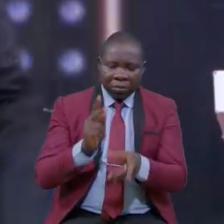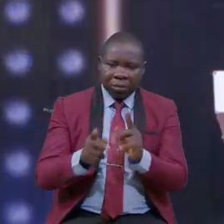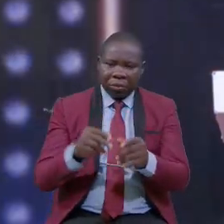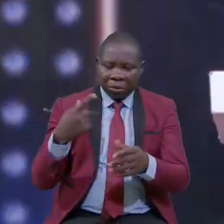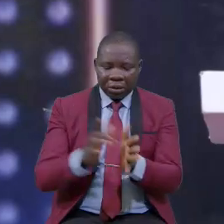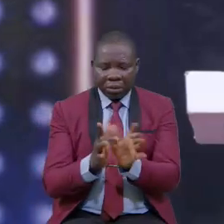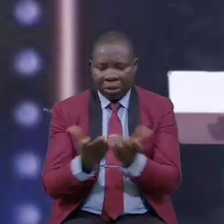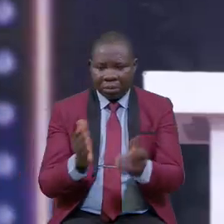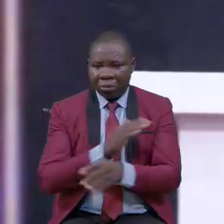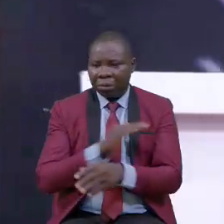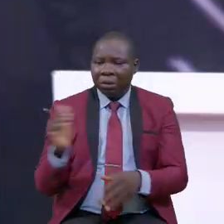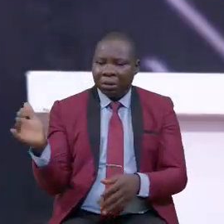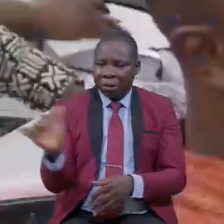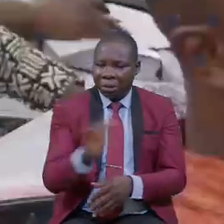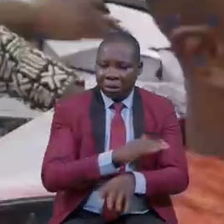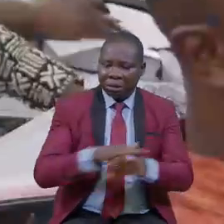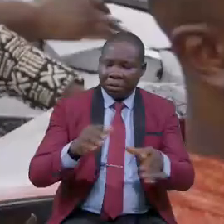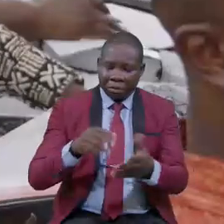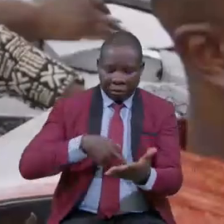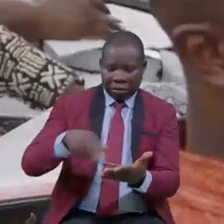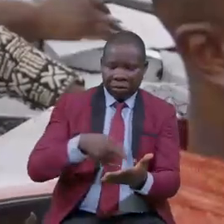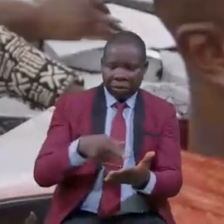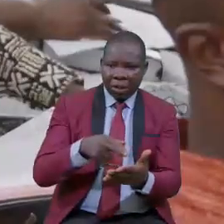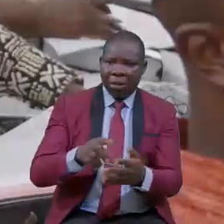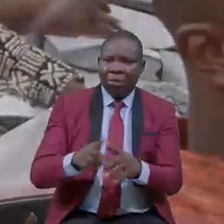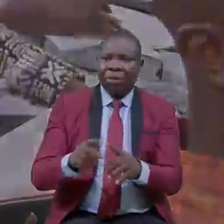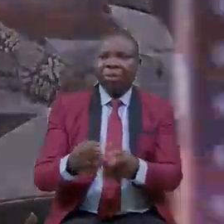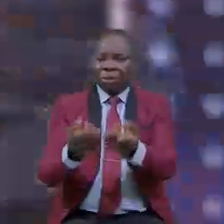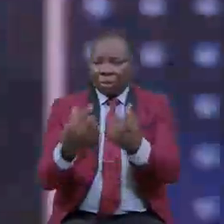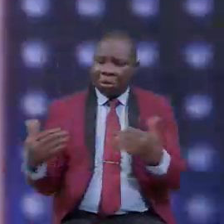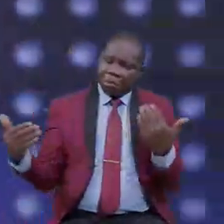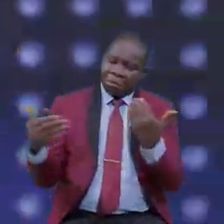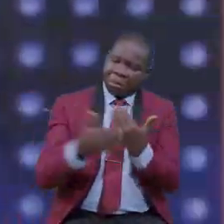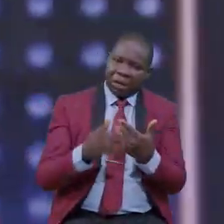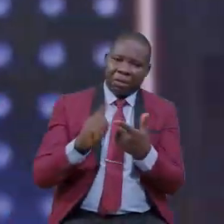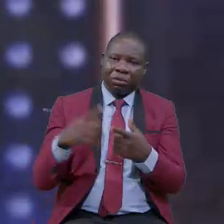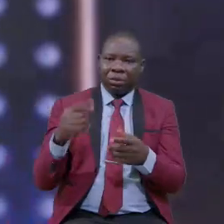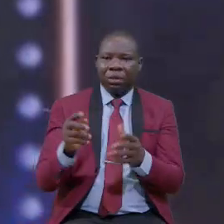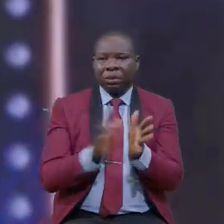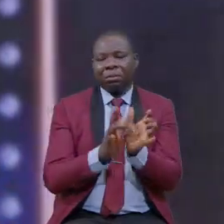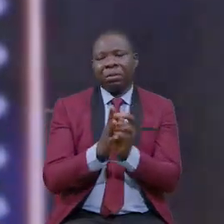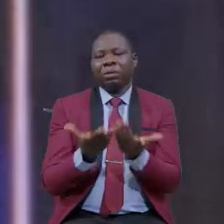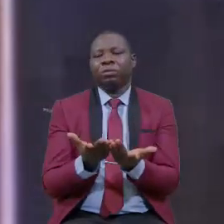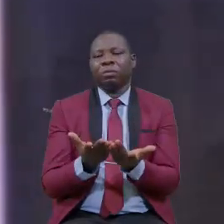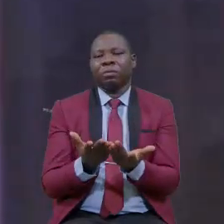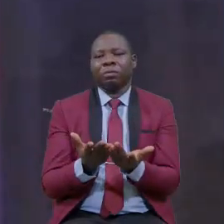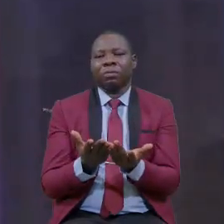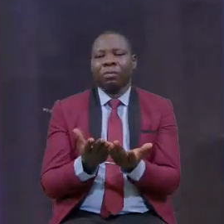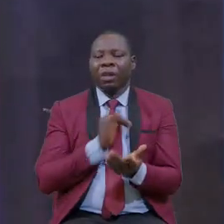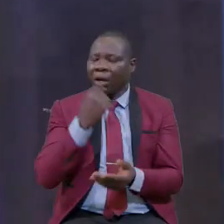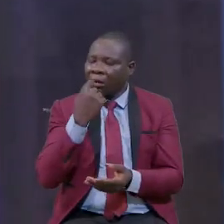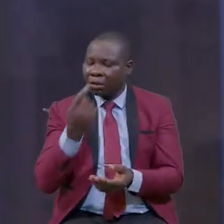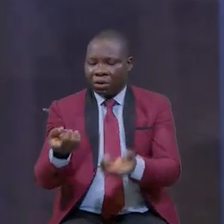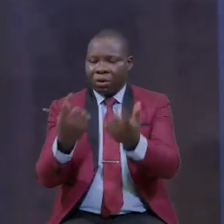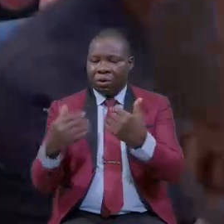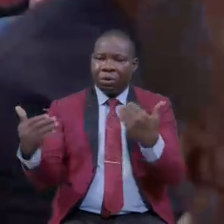away come back to the Bible I said come back to the Bible tell me